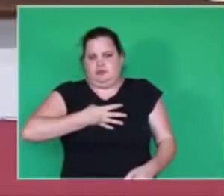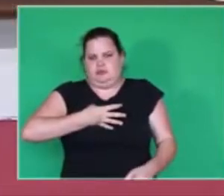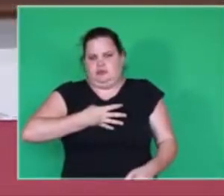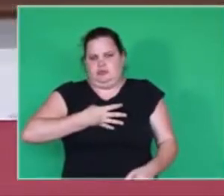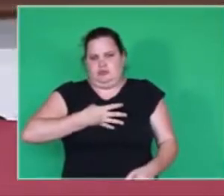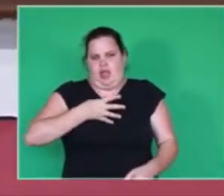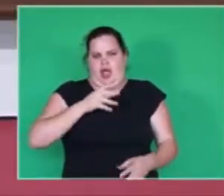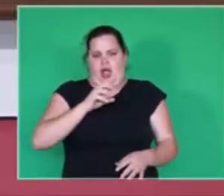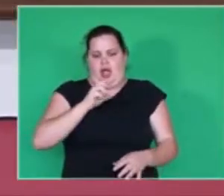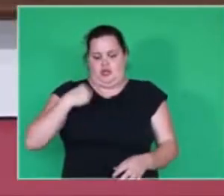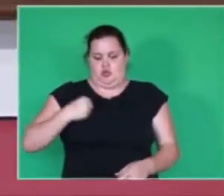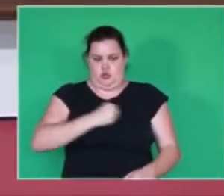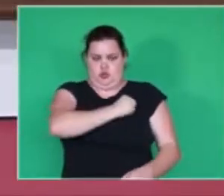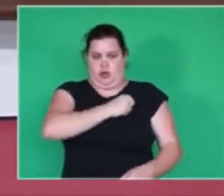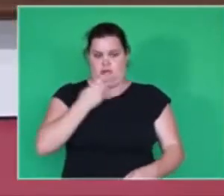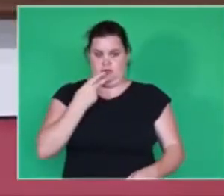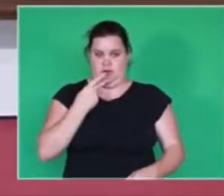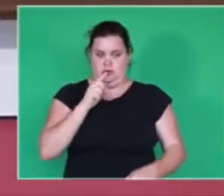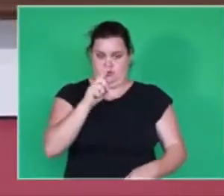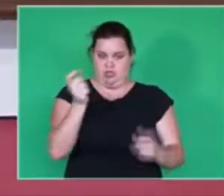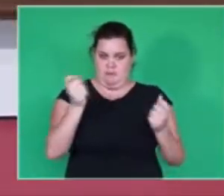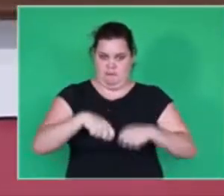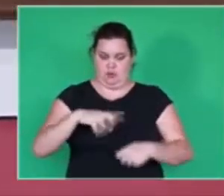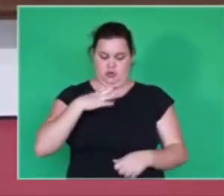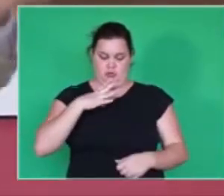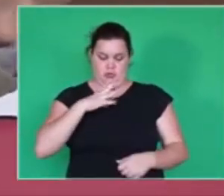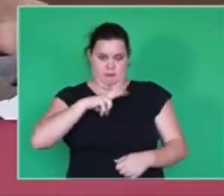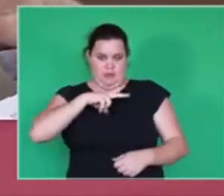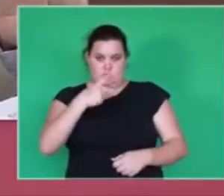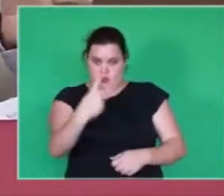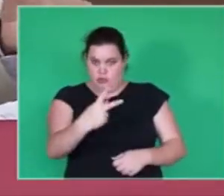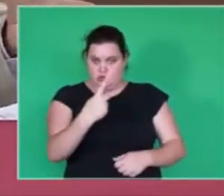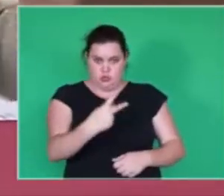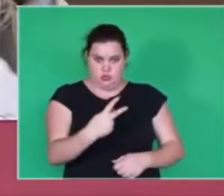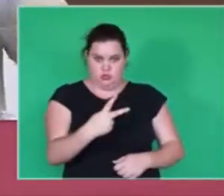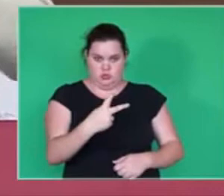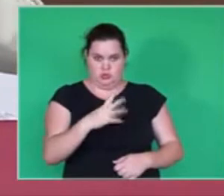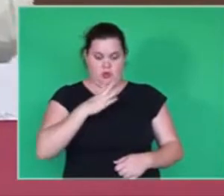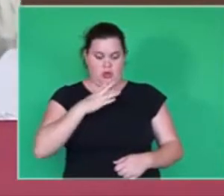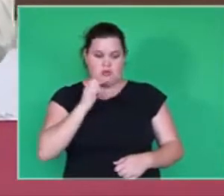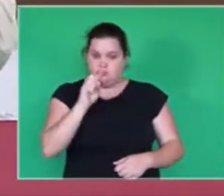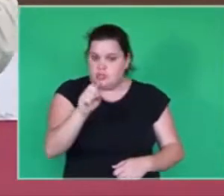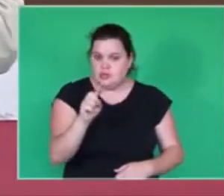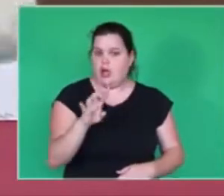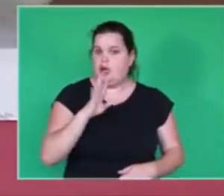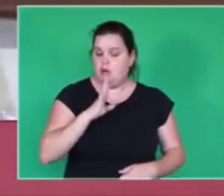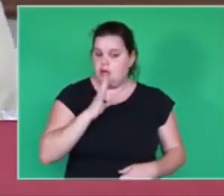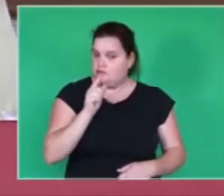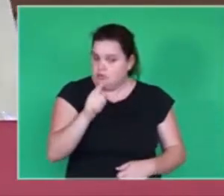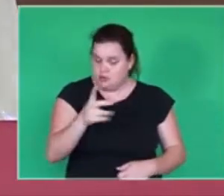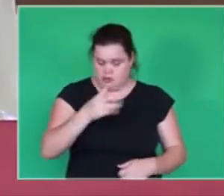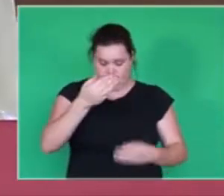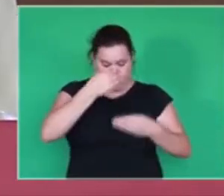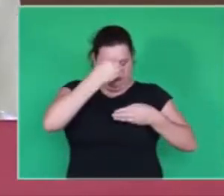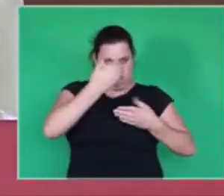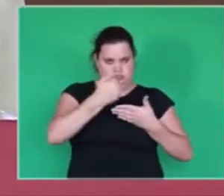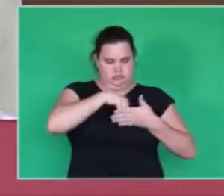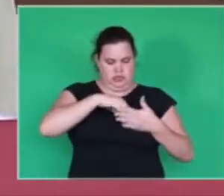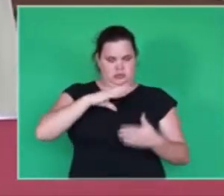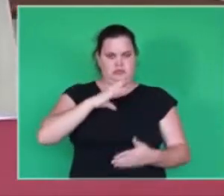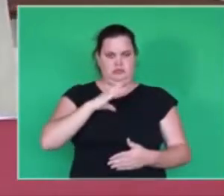said, know yourself. He was anticipating the Holy Spirit that would be poured out. And even